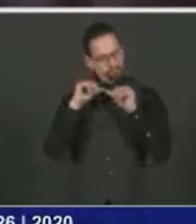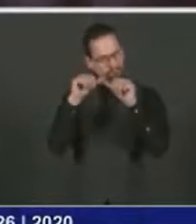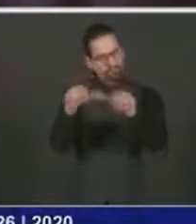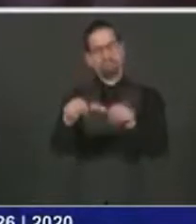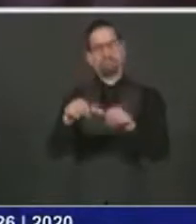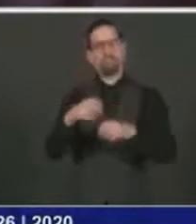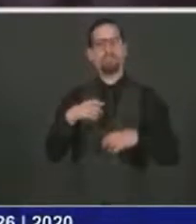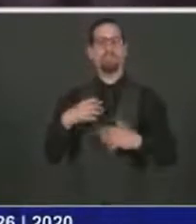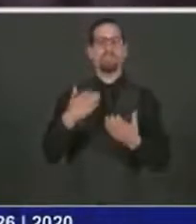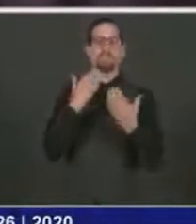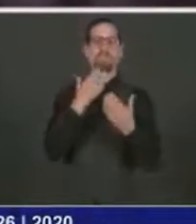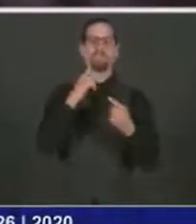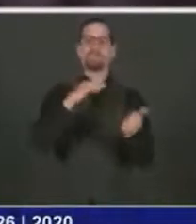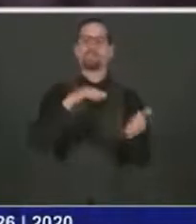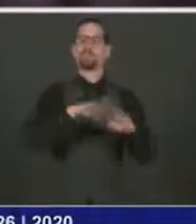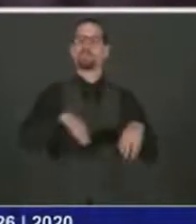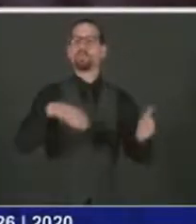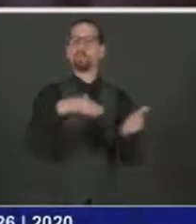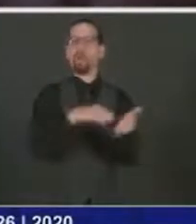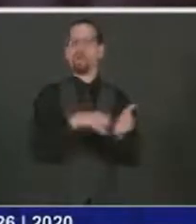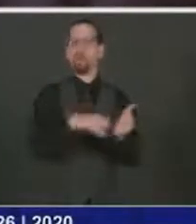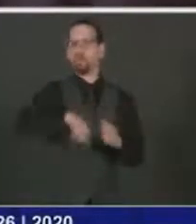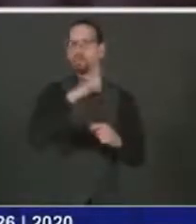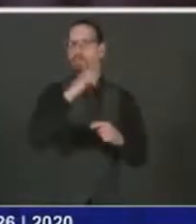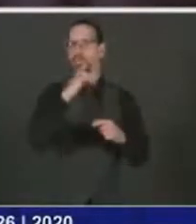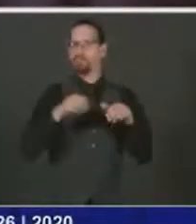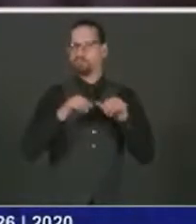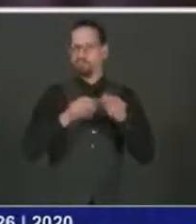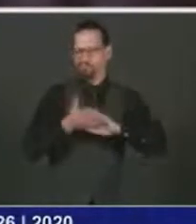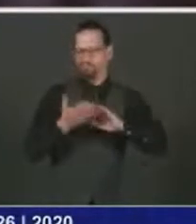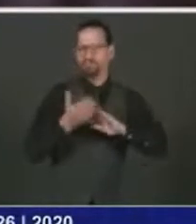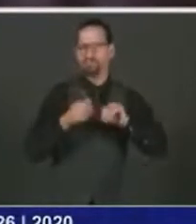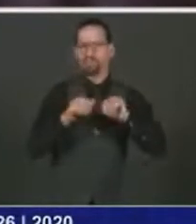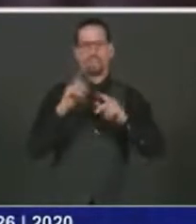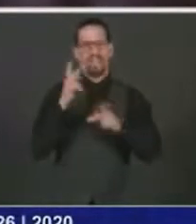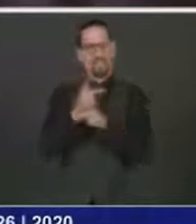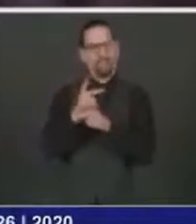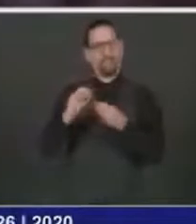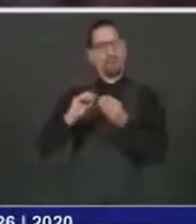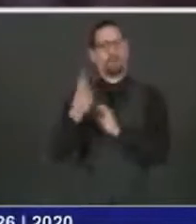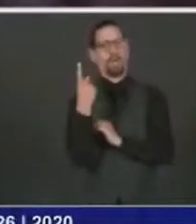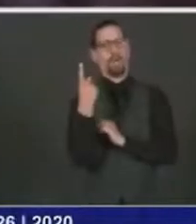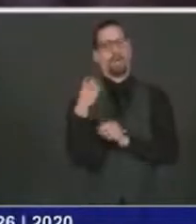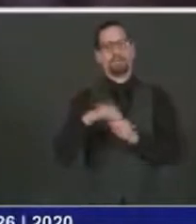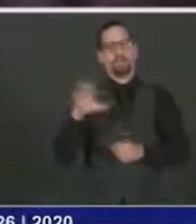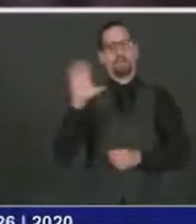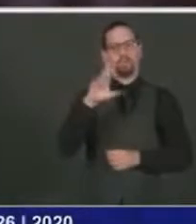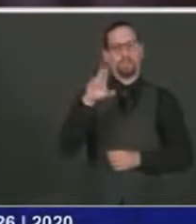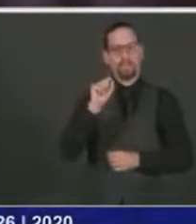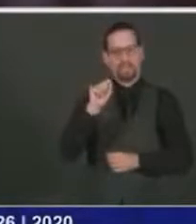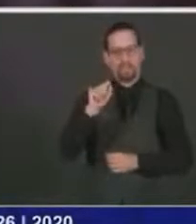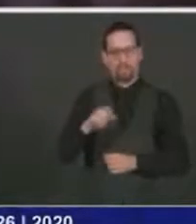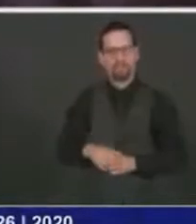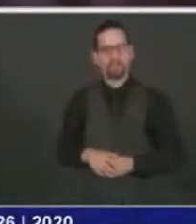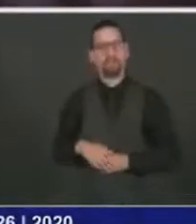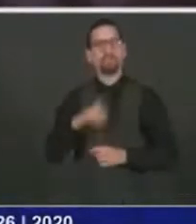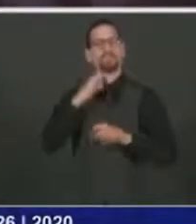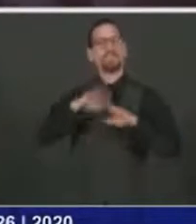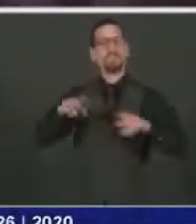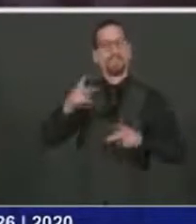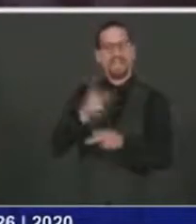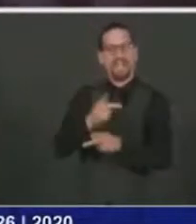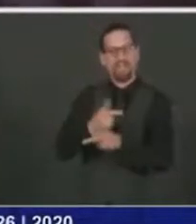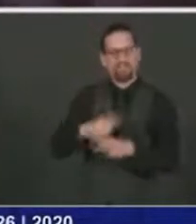that path. I also want to thank all the child care providers throughout the state. Supports such